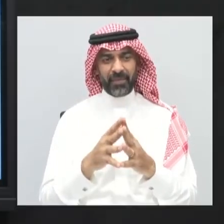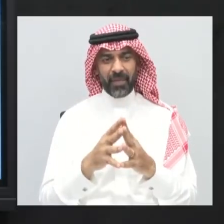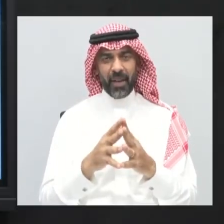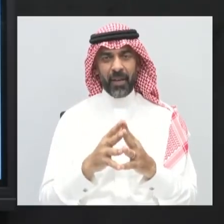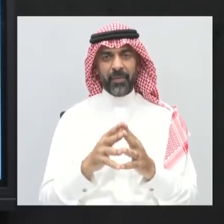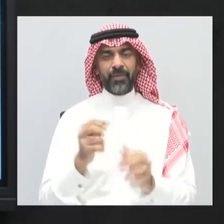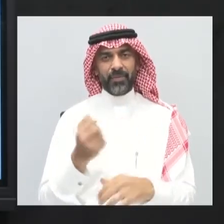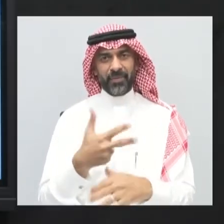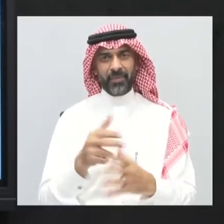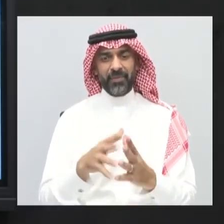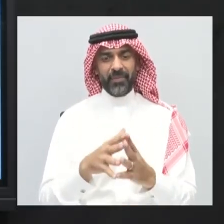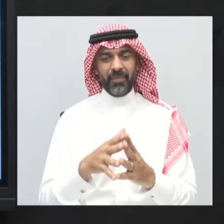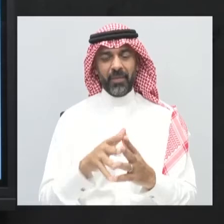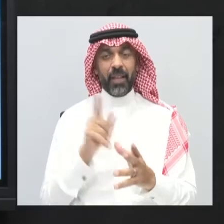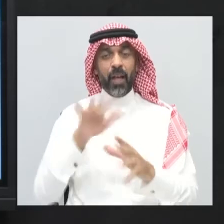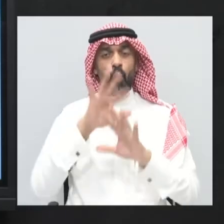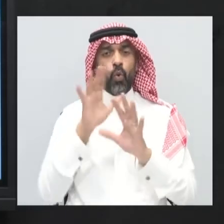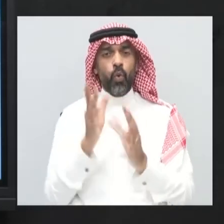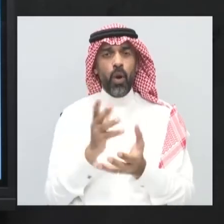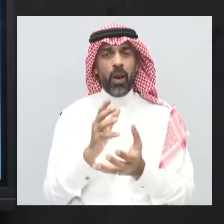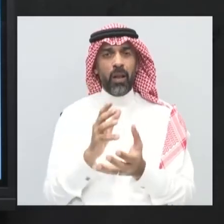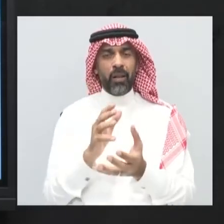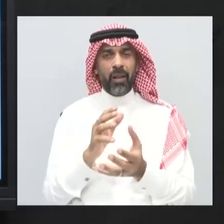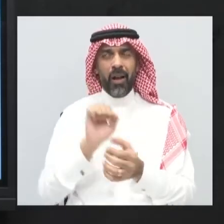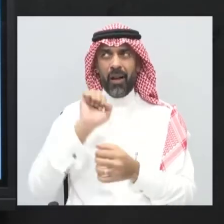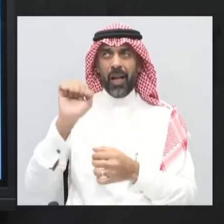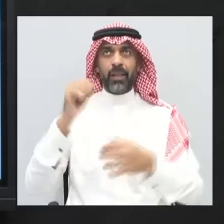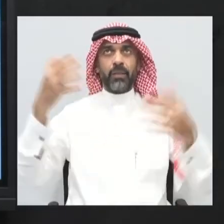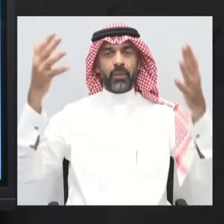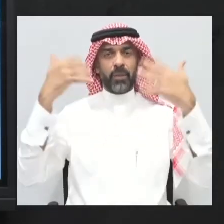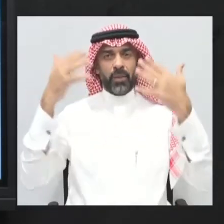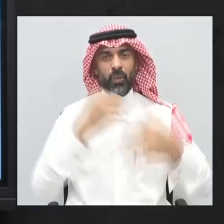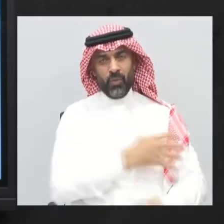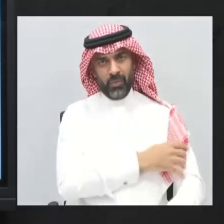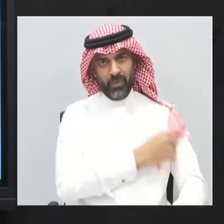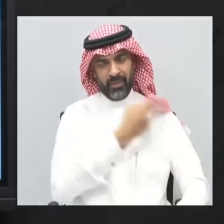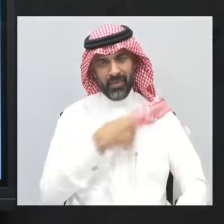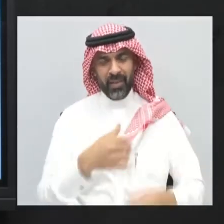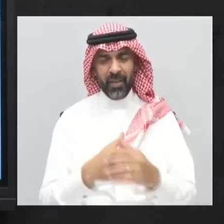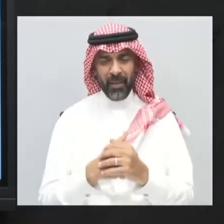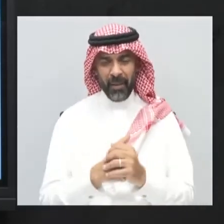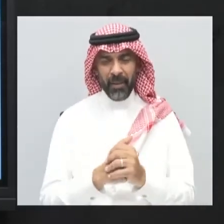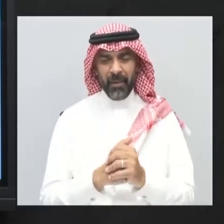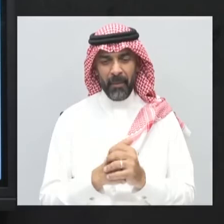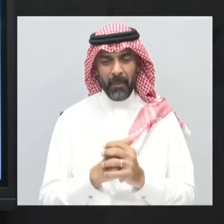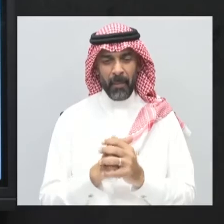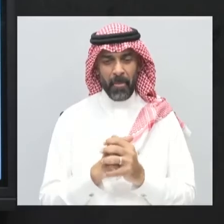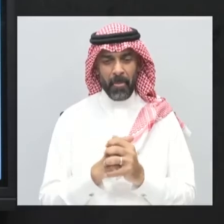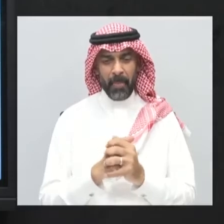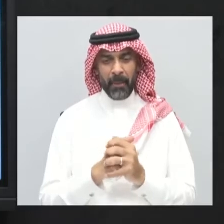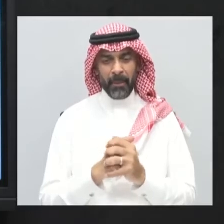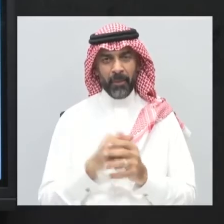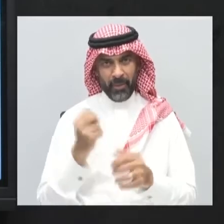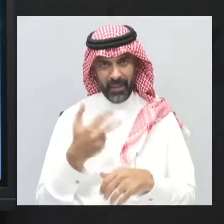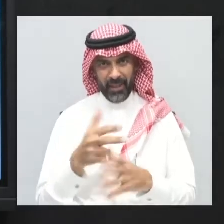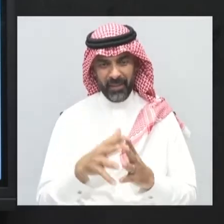Okay, so usually after these sounds, heavy rain falls because the clouds are so heavy with water.